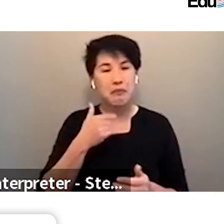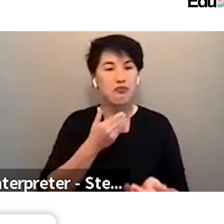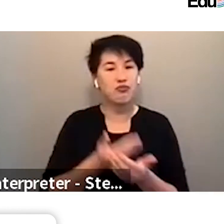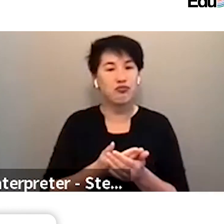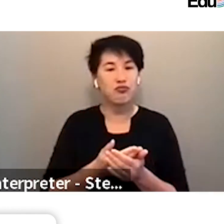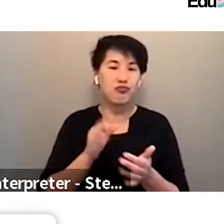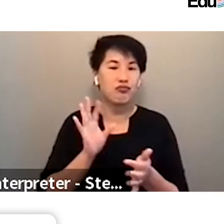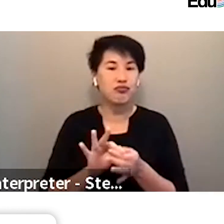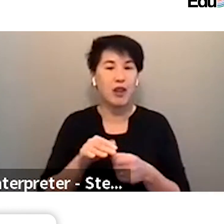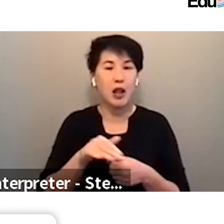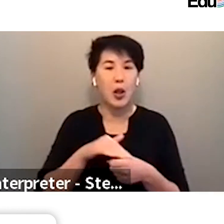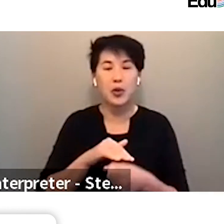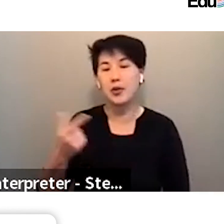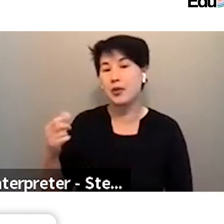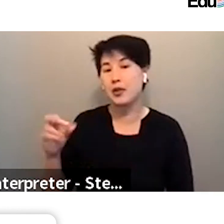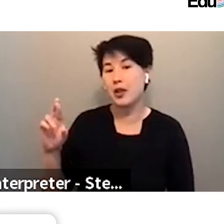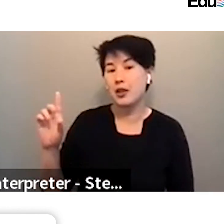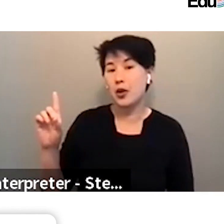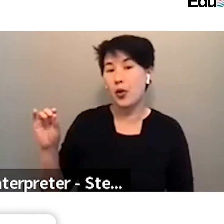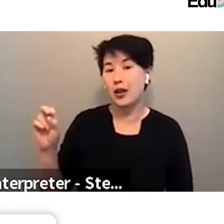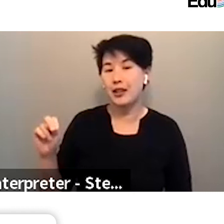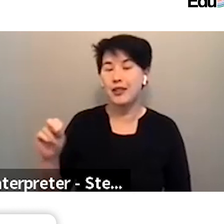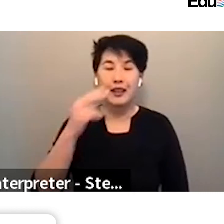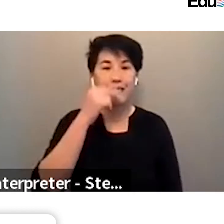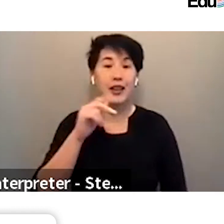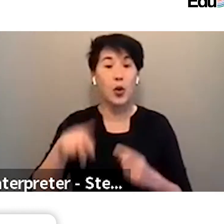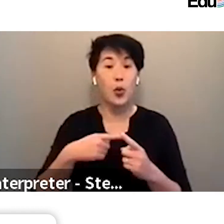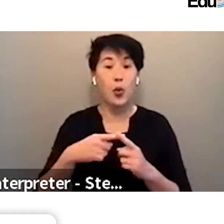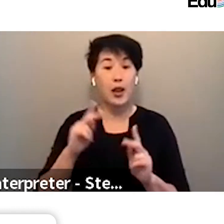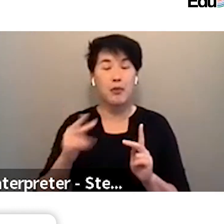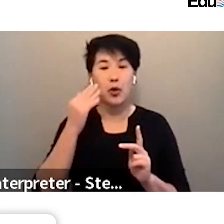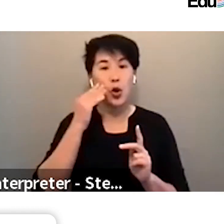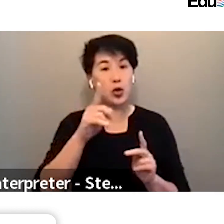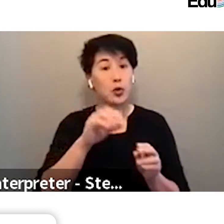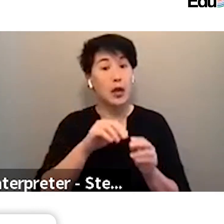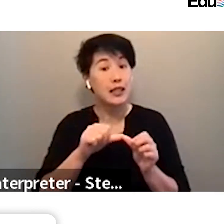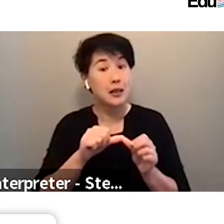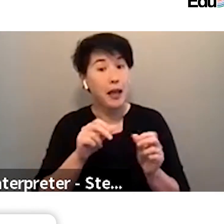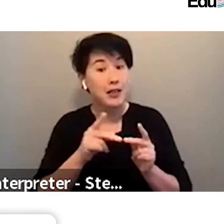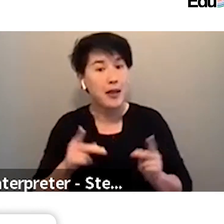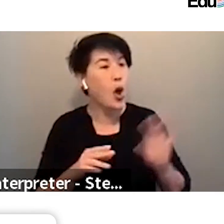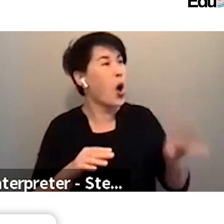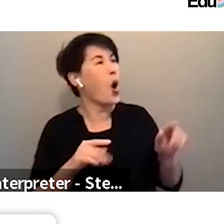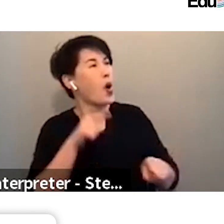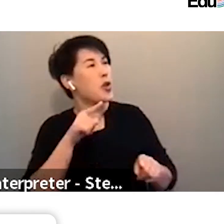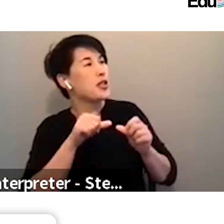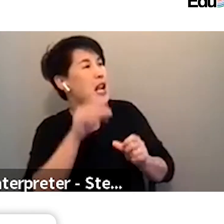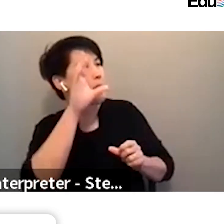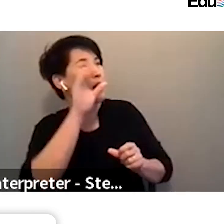And I'll add too, it's funny when people know that you're in the sustainability space, they're like, oh, you're the sustainable guy. Here